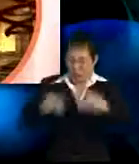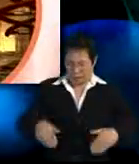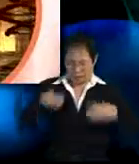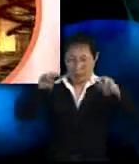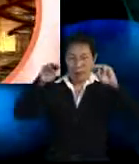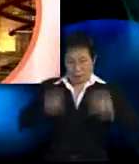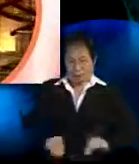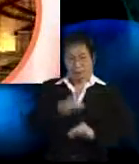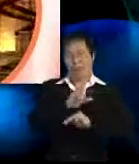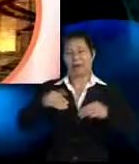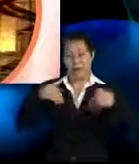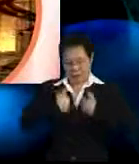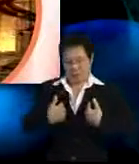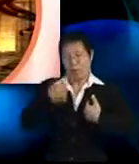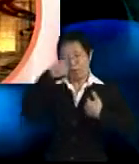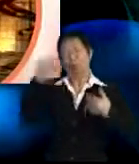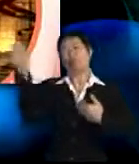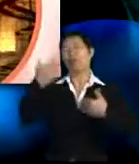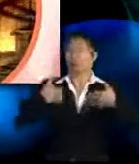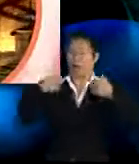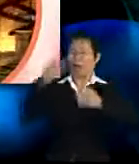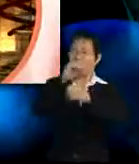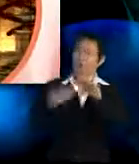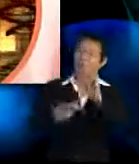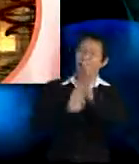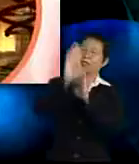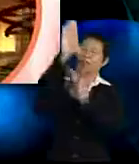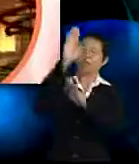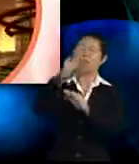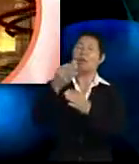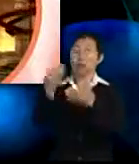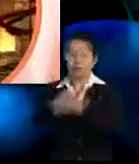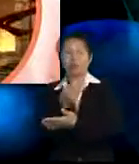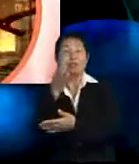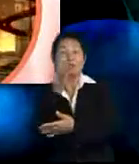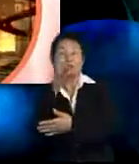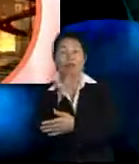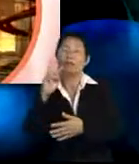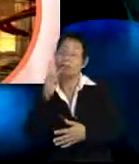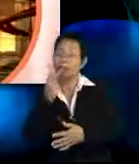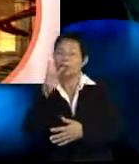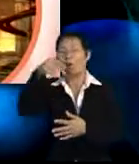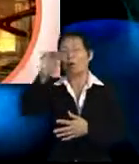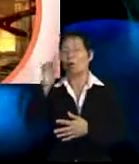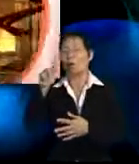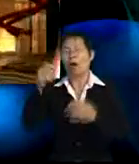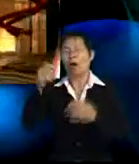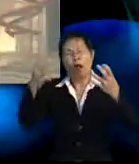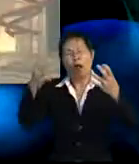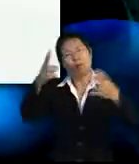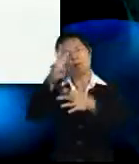animals for normal health and development. Fresh fruits and vegetables contain a lot of